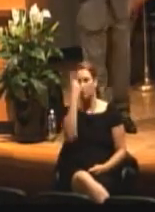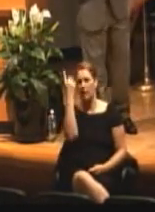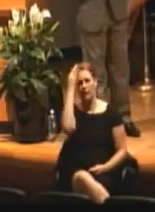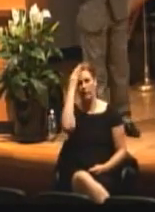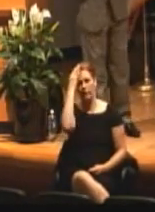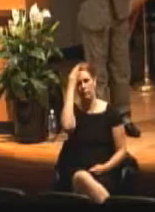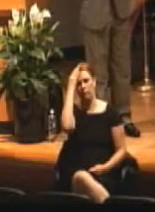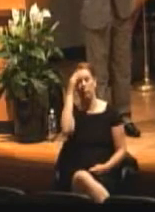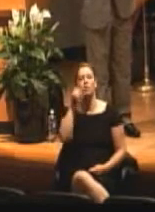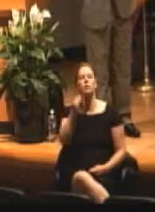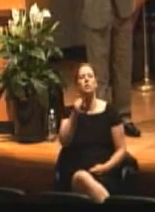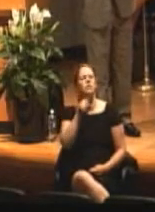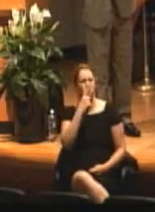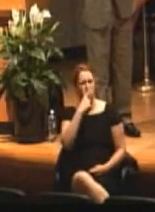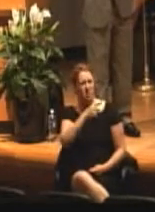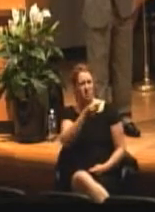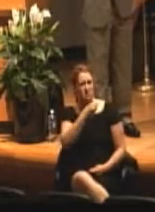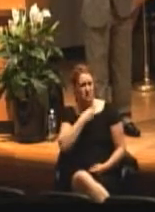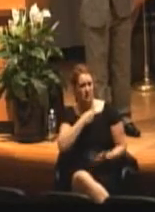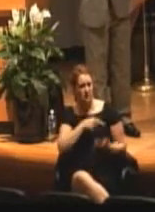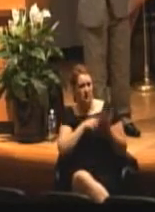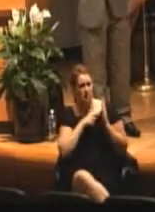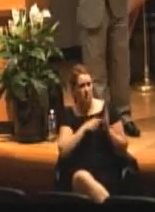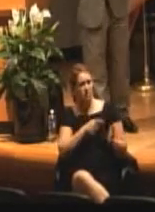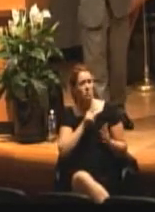example of the pre-approval process.